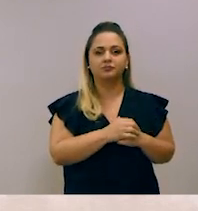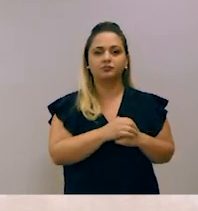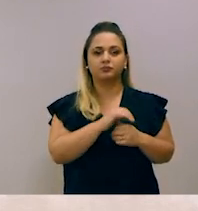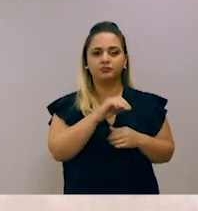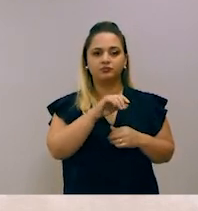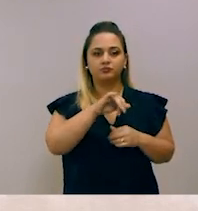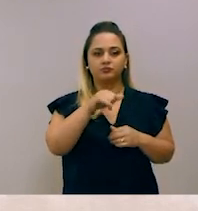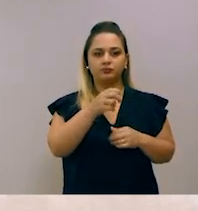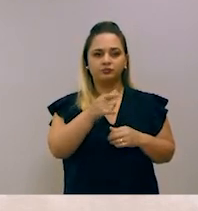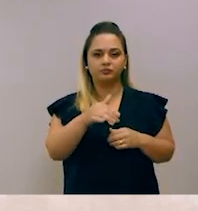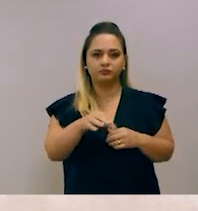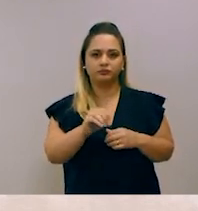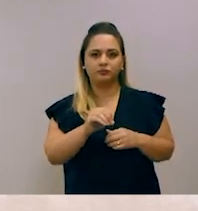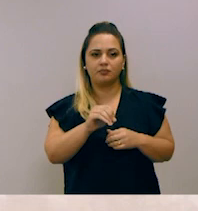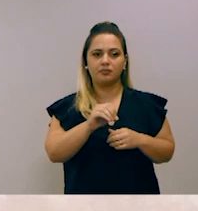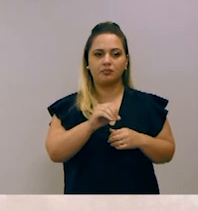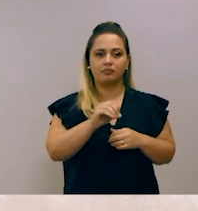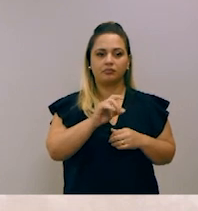here,